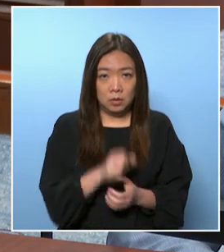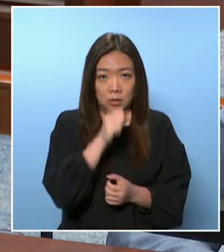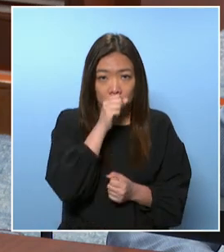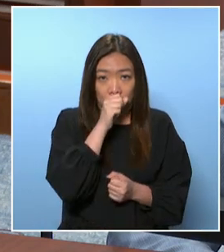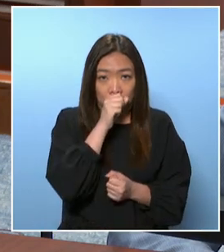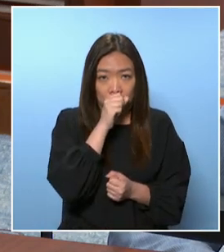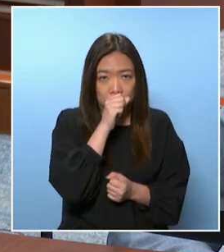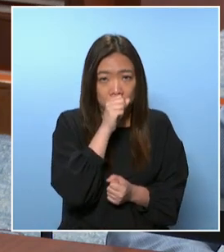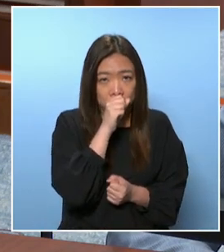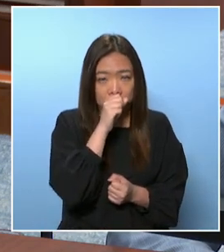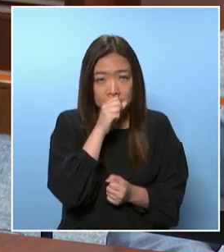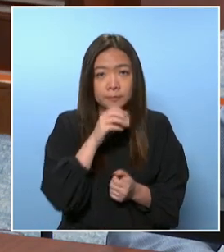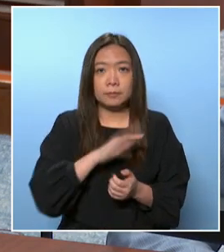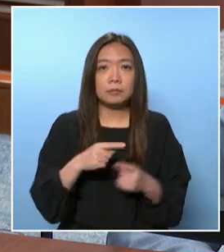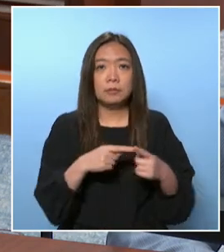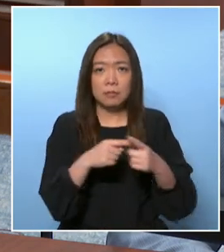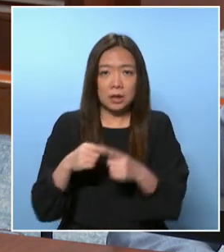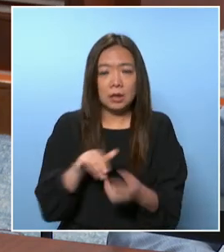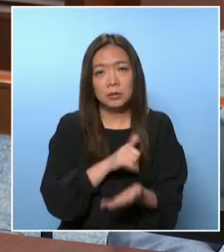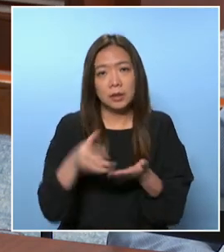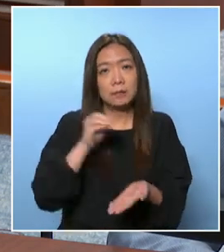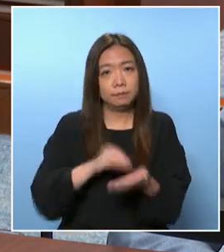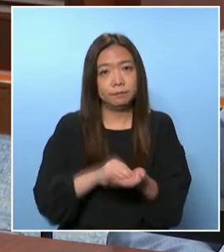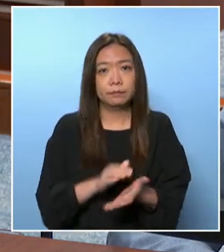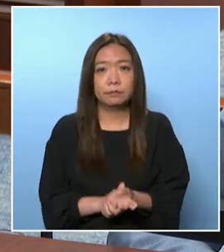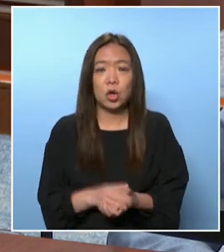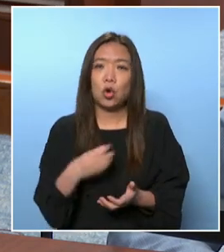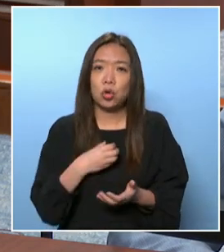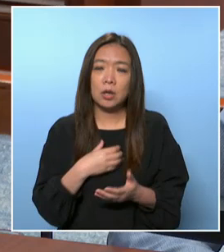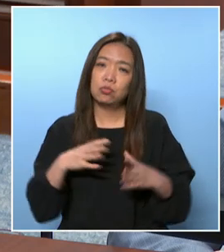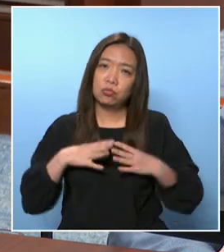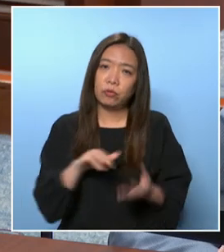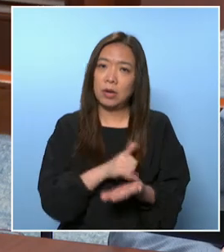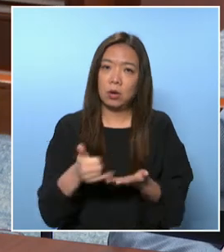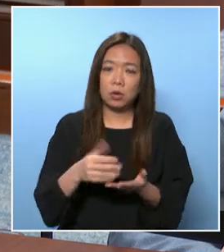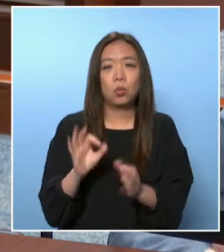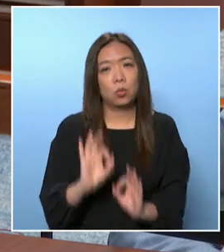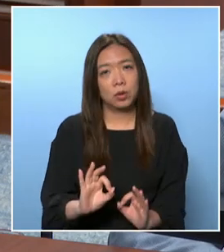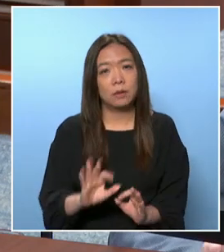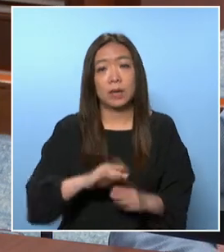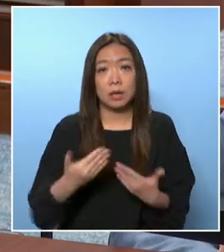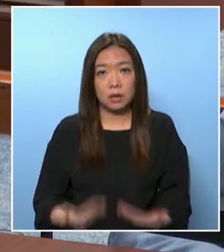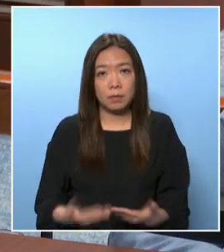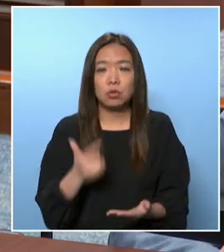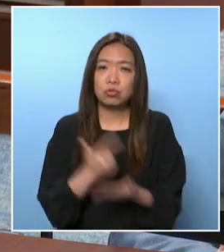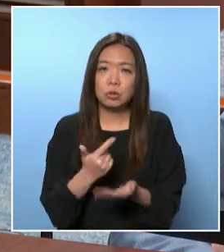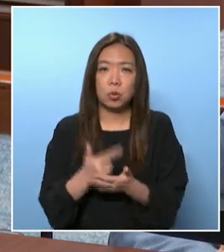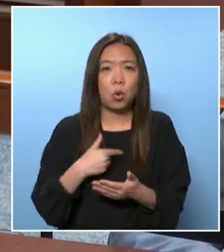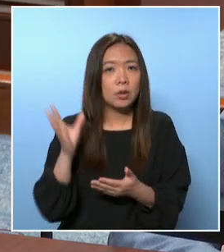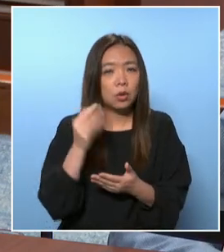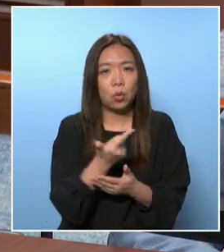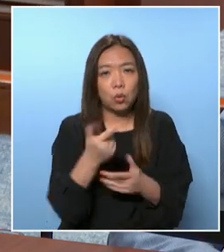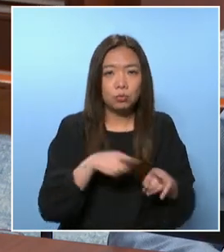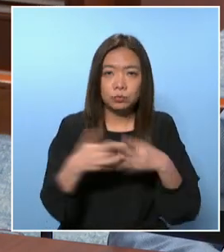is so good in Hong Kong, but one of these days people will have to go. I think it would be good for people to